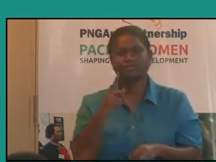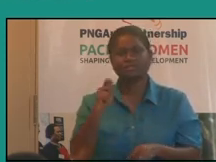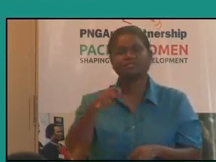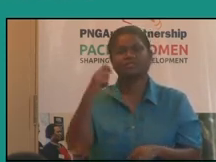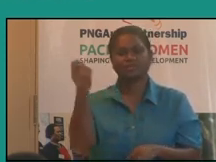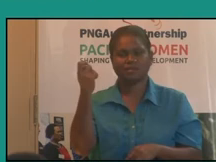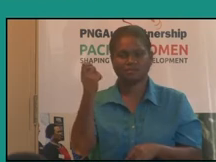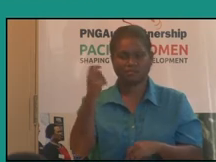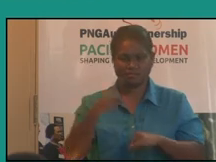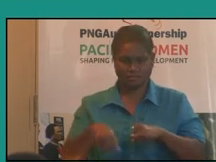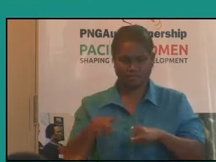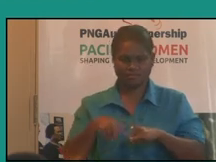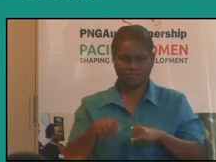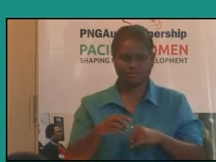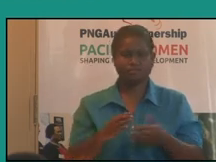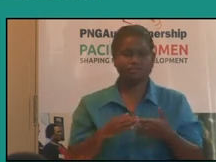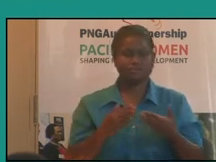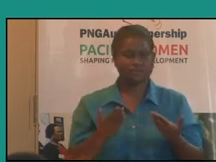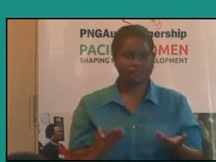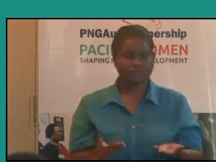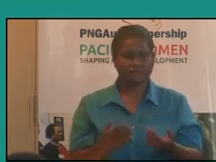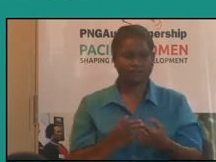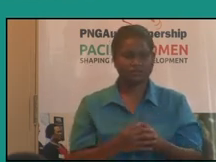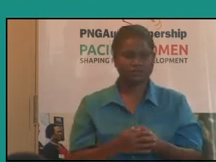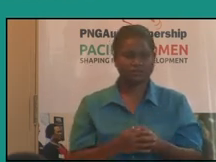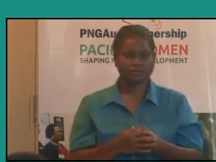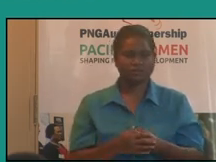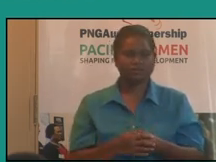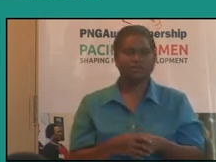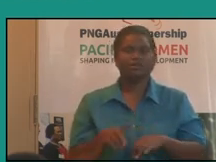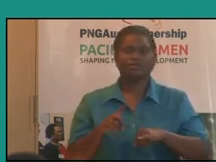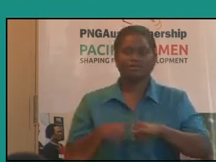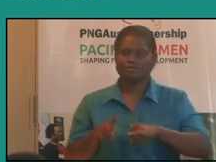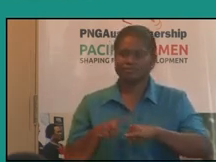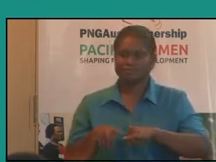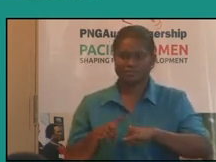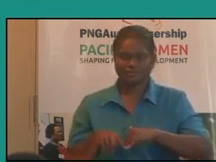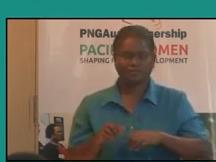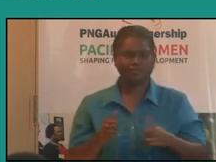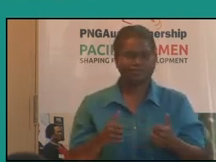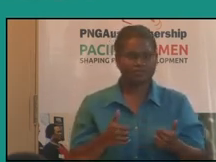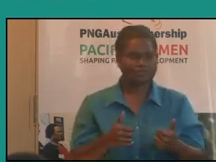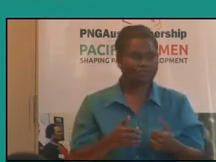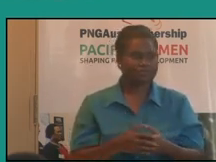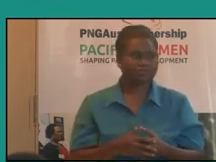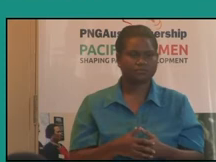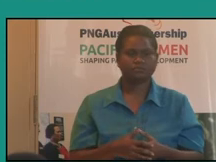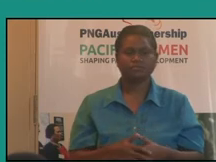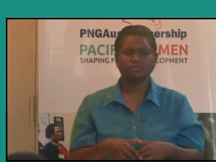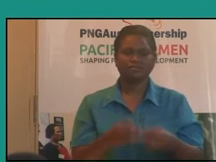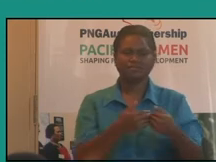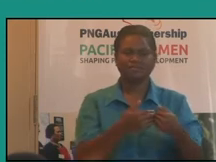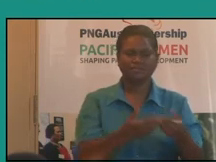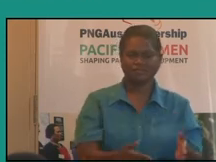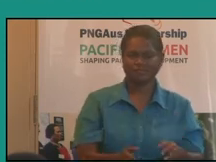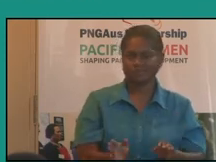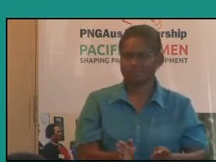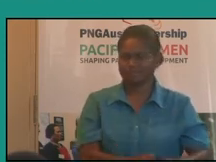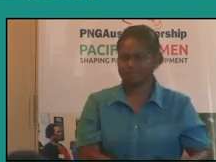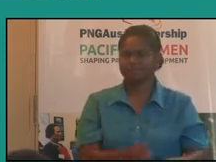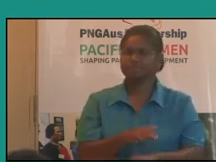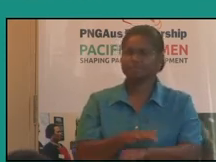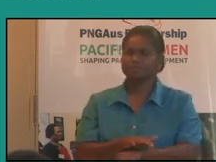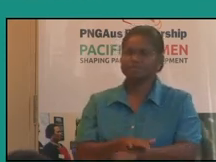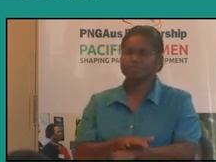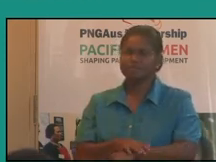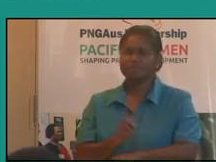come. What we're doing now is where, as soon as the elections are gone, we just sit back and relax until the next elections are on their